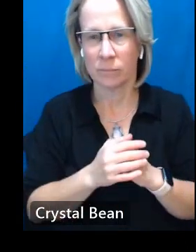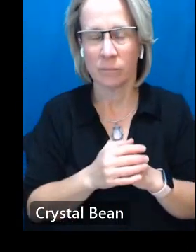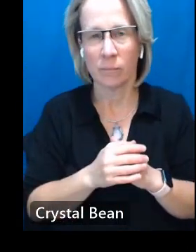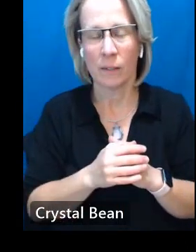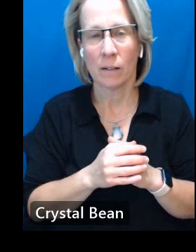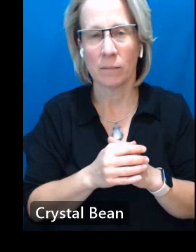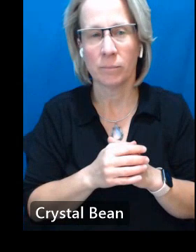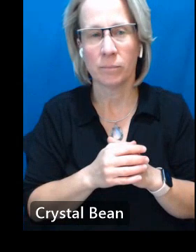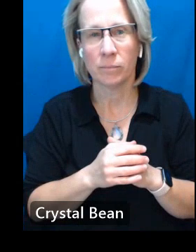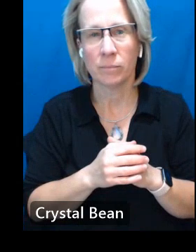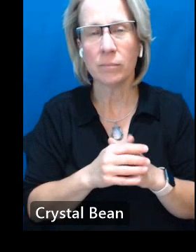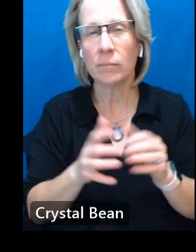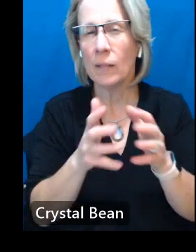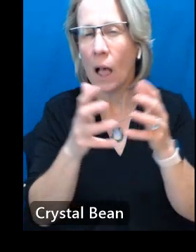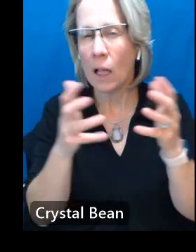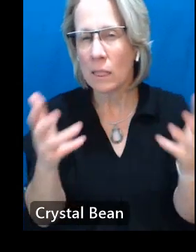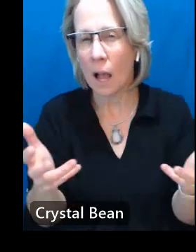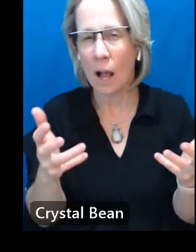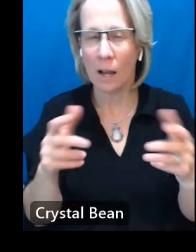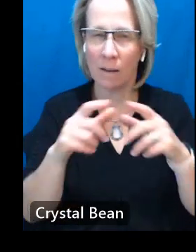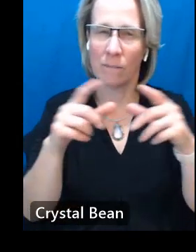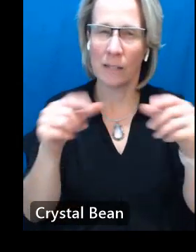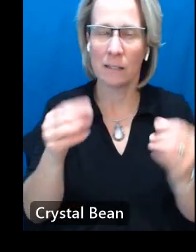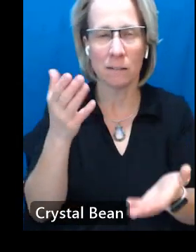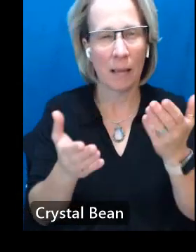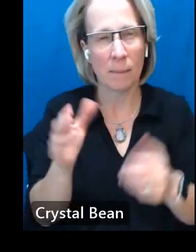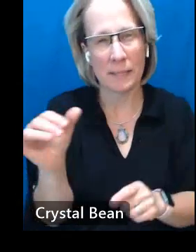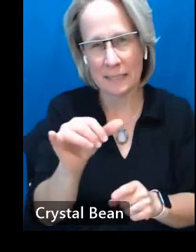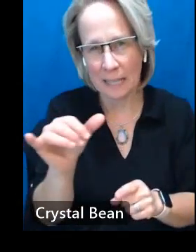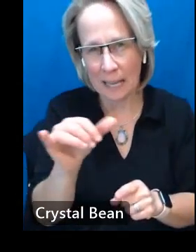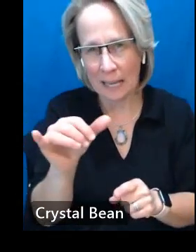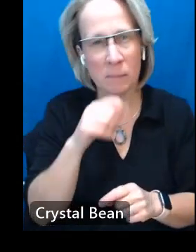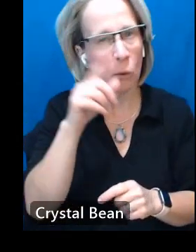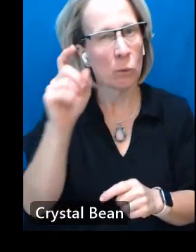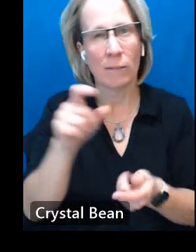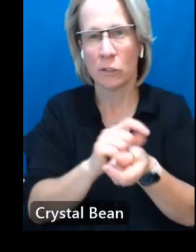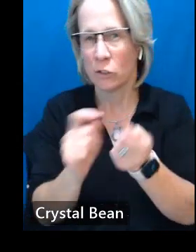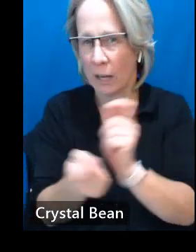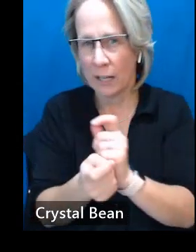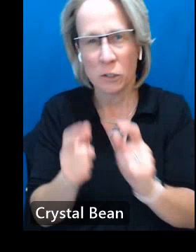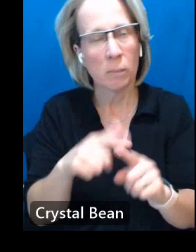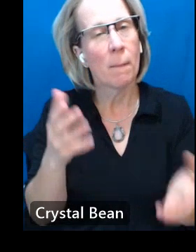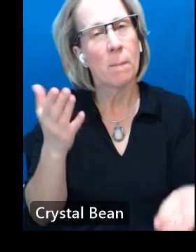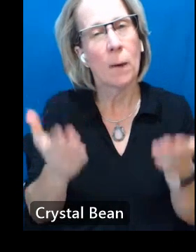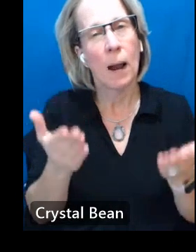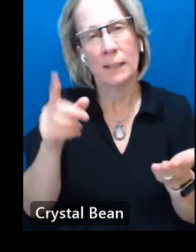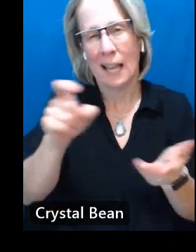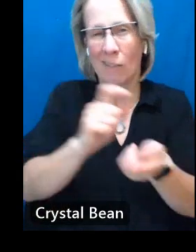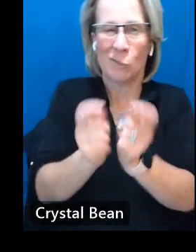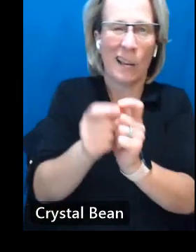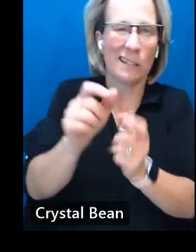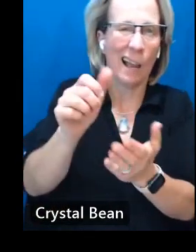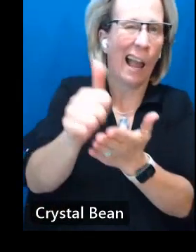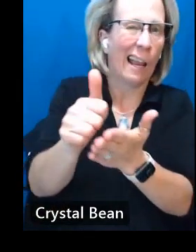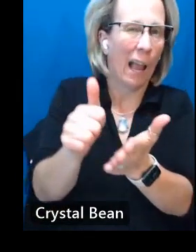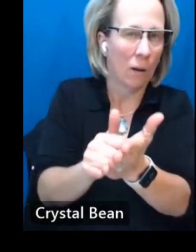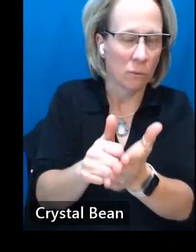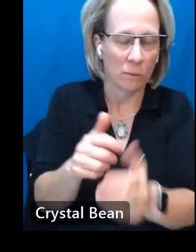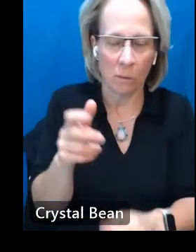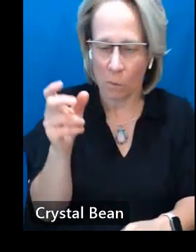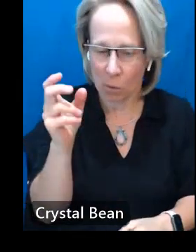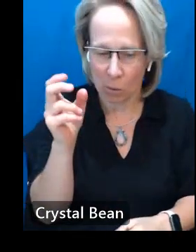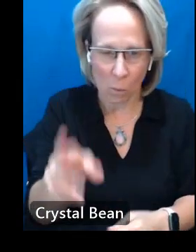those, a lot of the fields might be the same, so you don't have to change them, but you'll probably have to change, the account or the